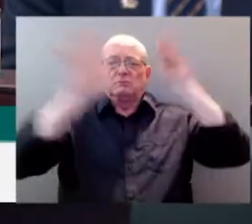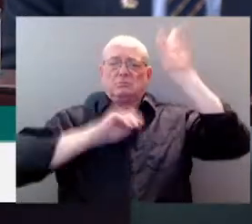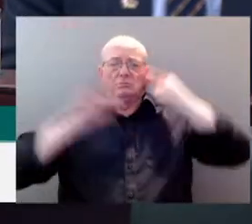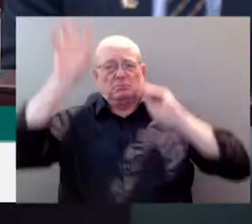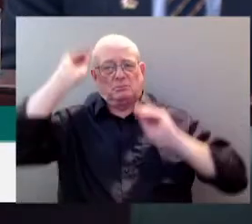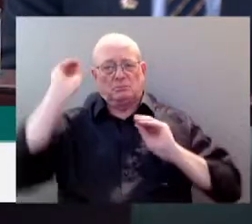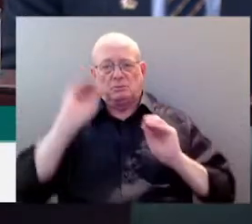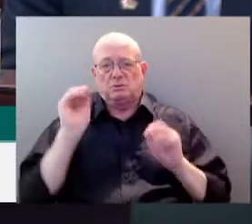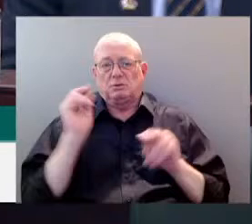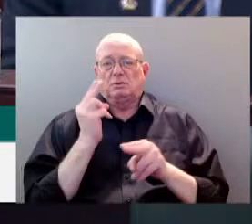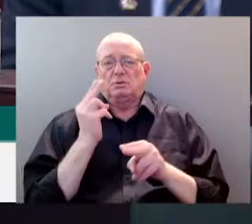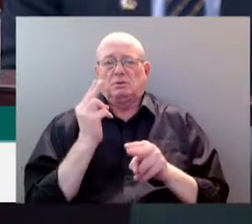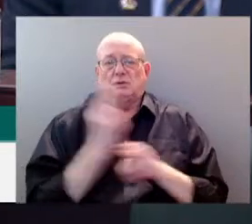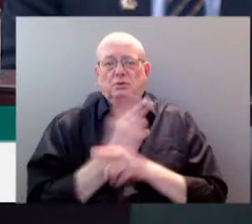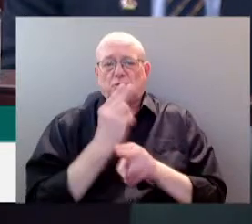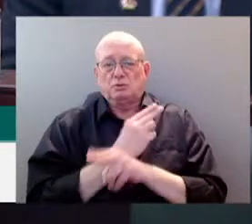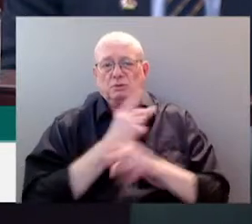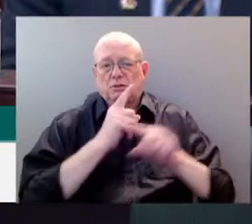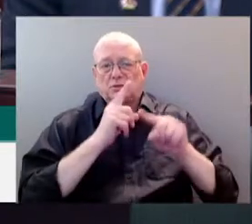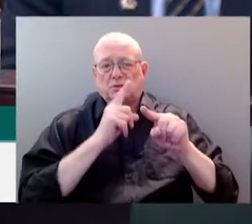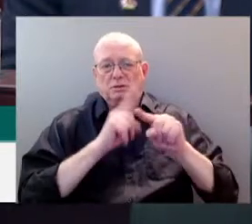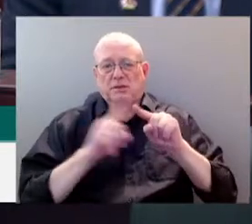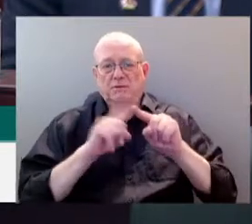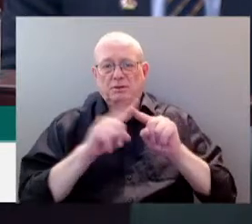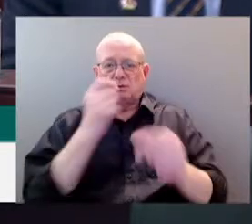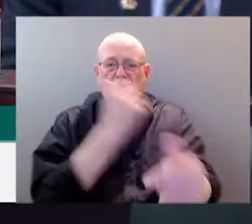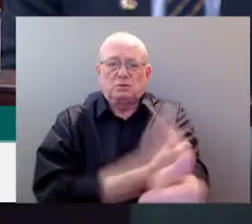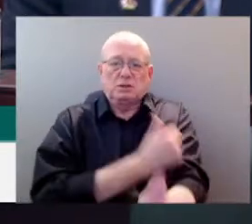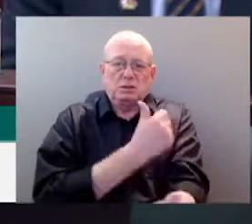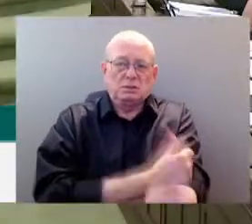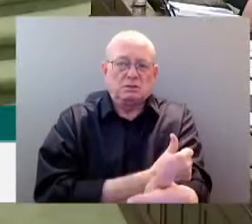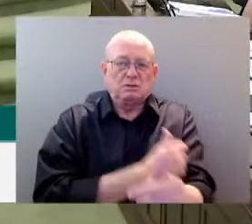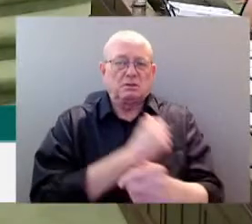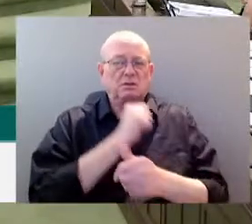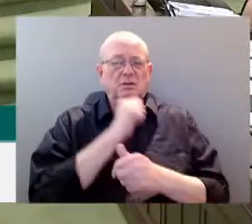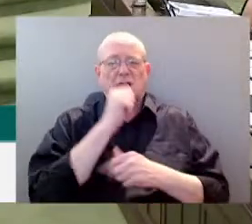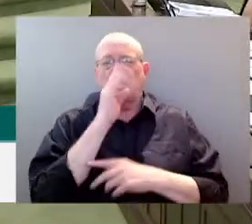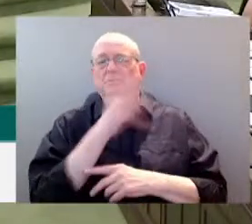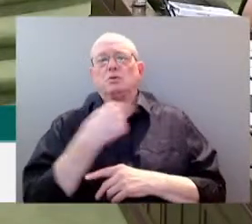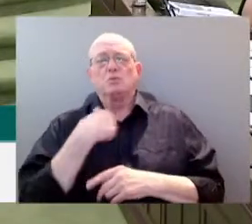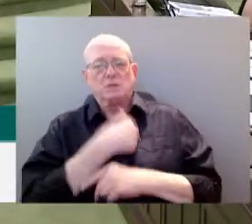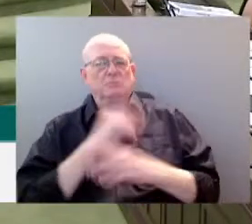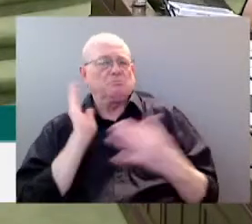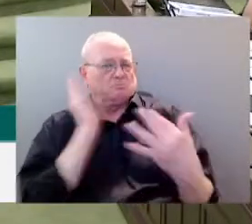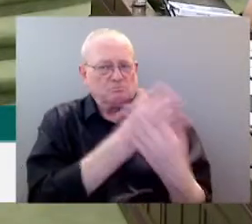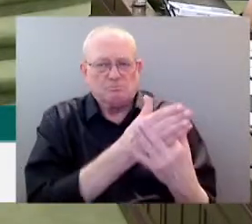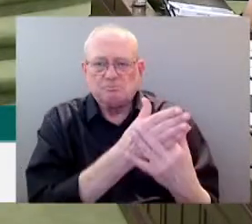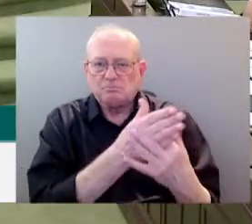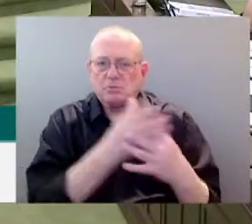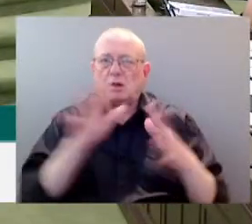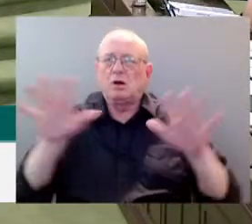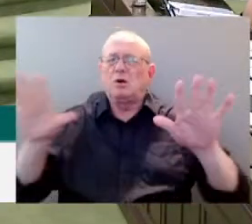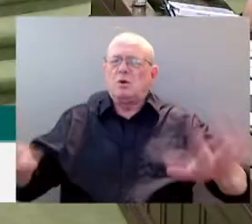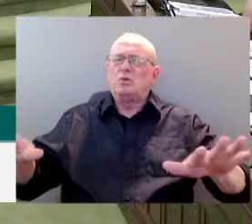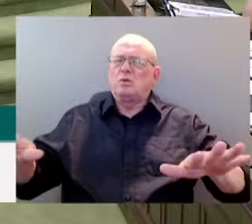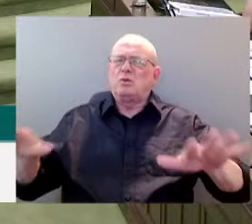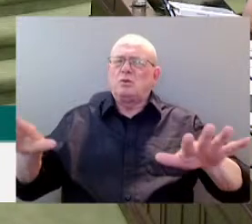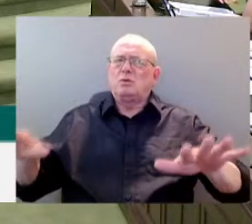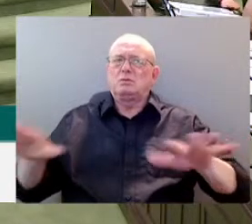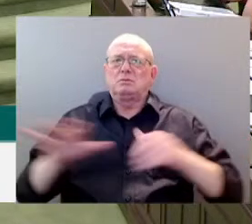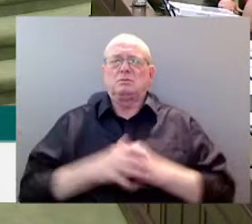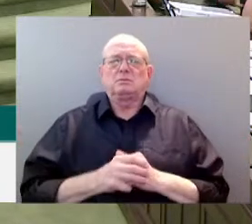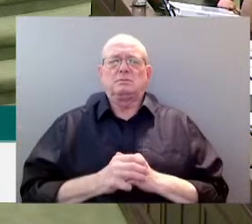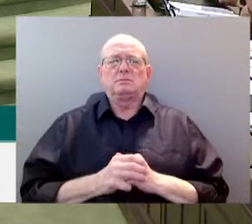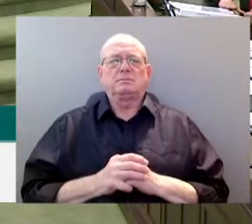Community let that person out in the cold on their own we will intervene Mr Speaker order order The Honorable member for Calgary Falcon Ridge